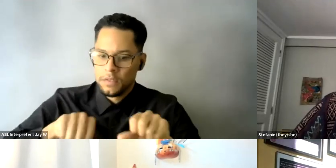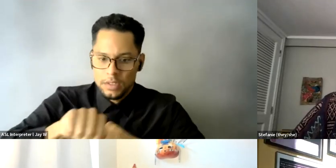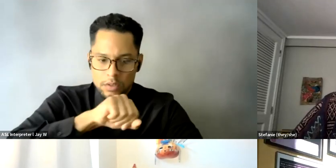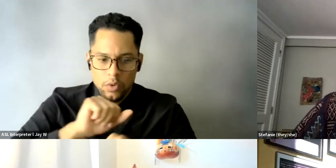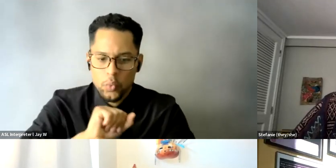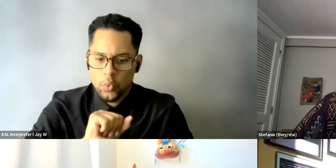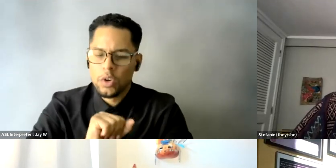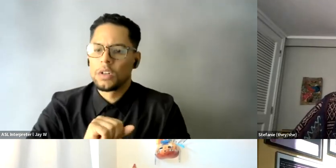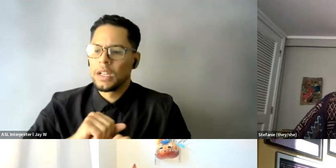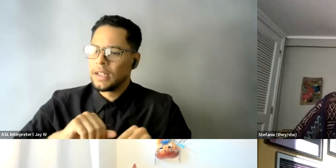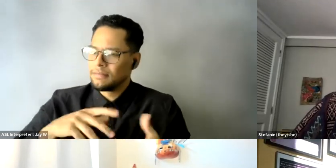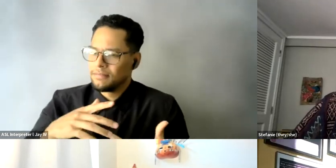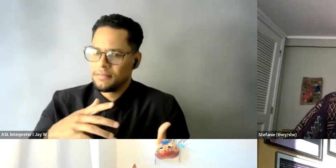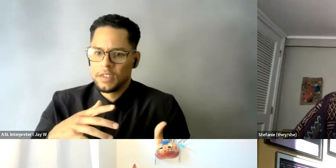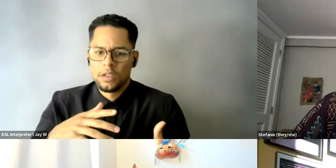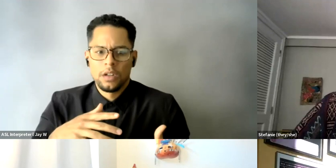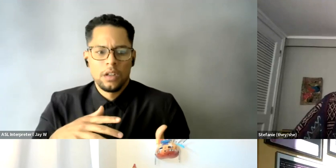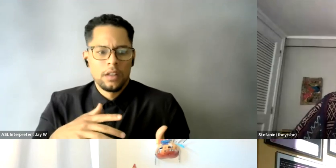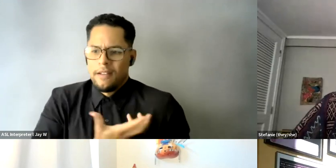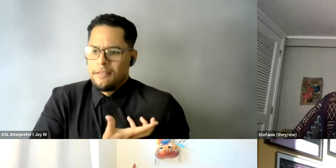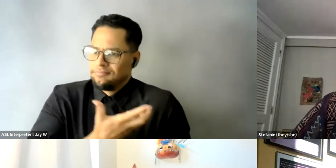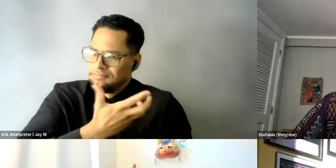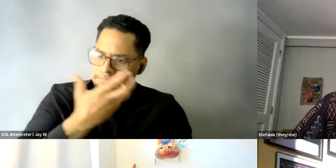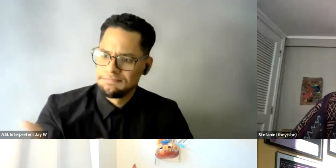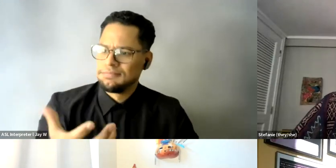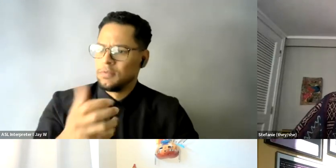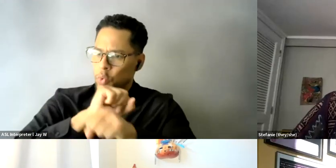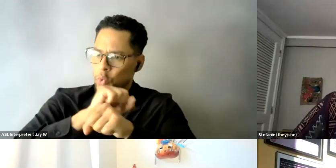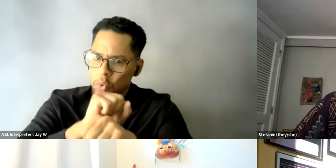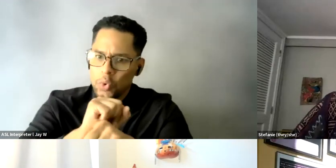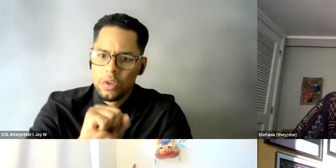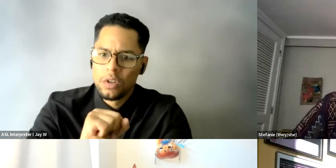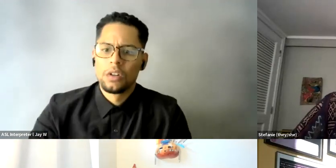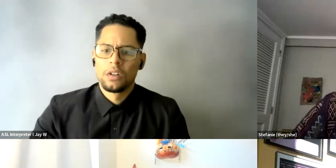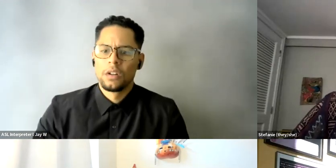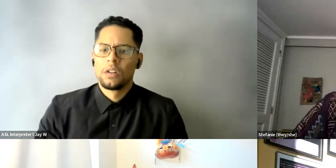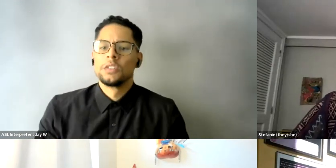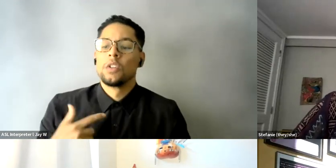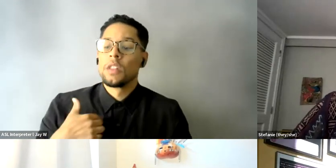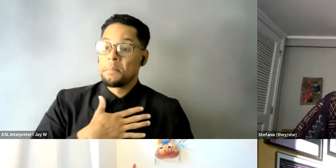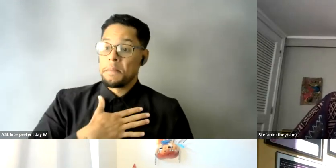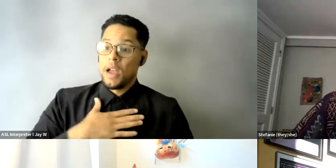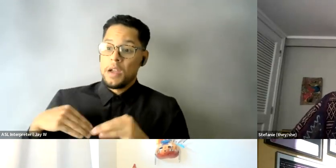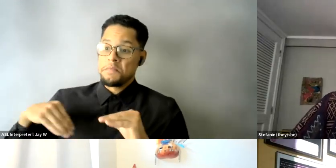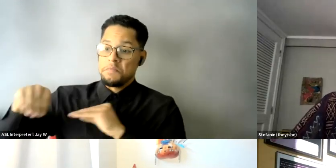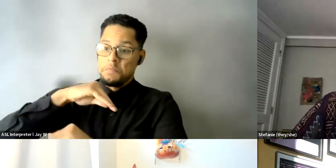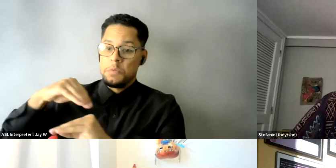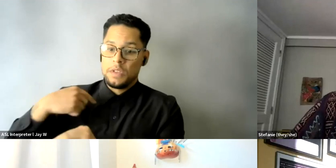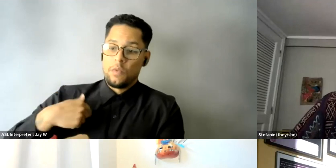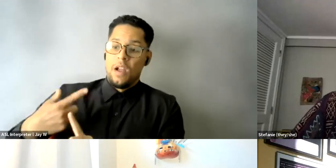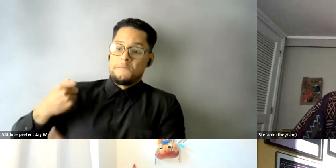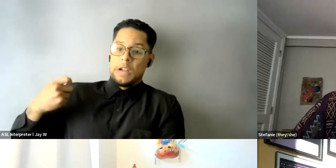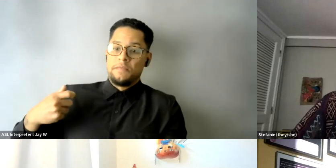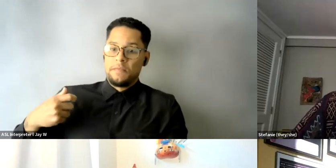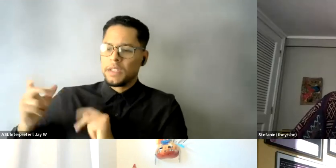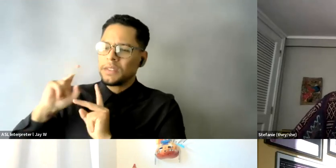work because they really like, they feel really strongly about it. I feel like in the movement that I come from, the movement that we're talking about here,